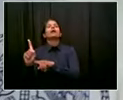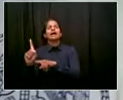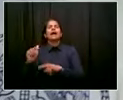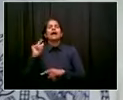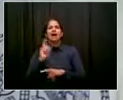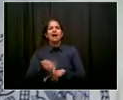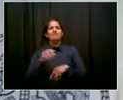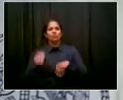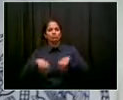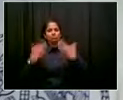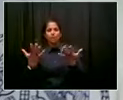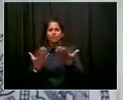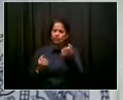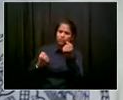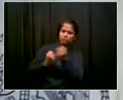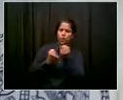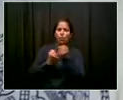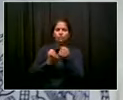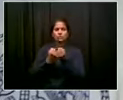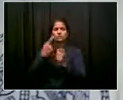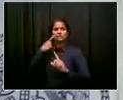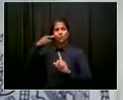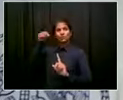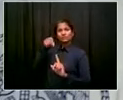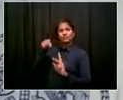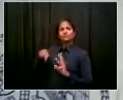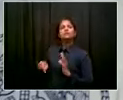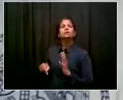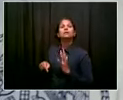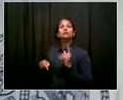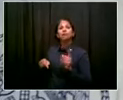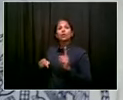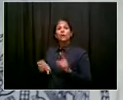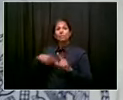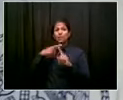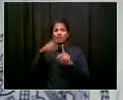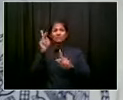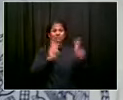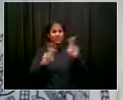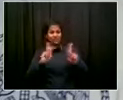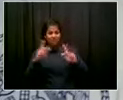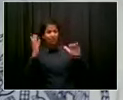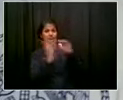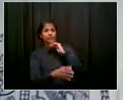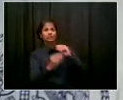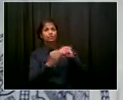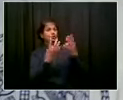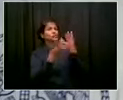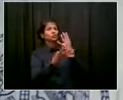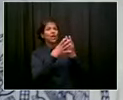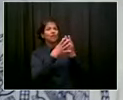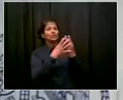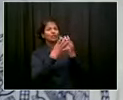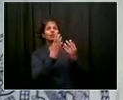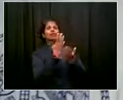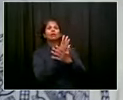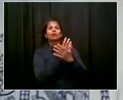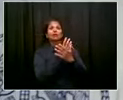and particularly picking up recently marco soler would you please give a quick summary of the facts that you're seeing